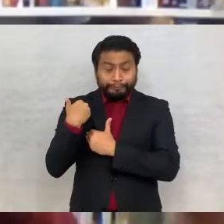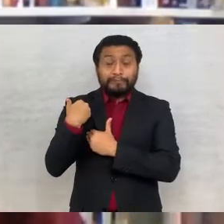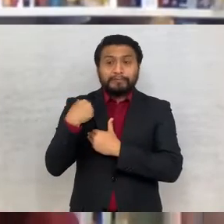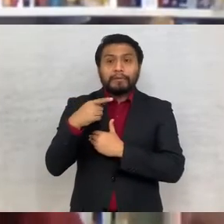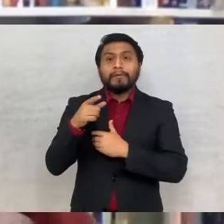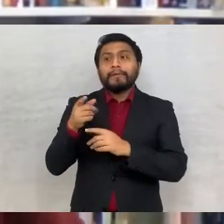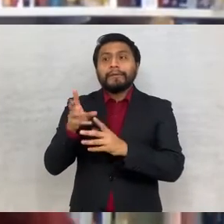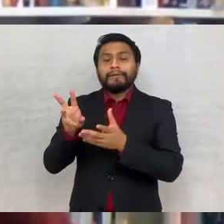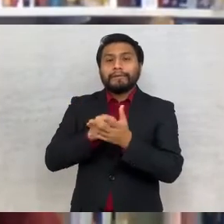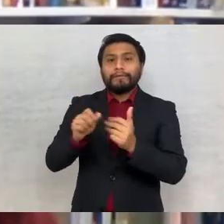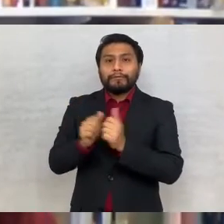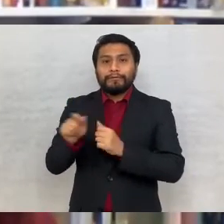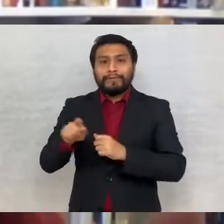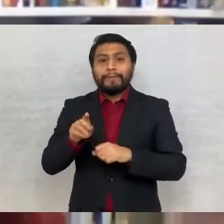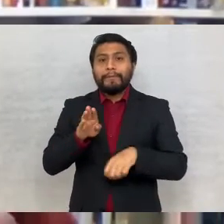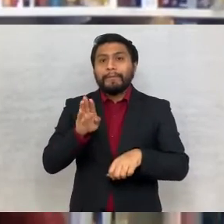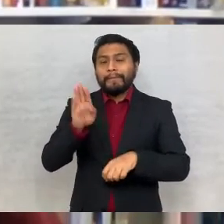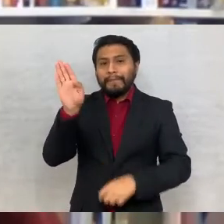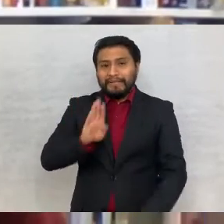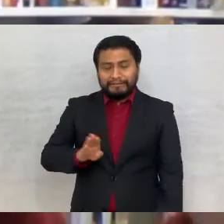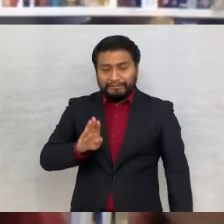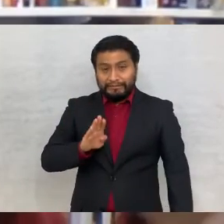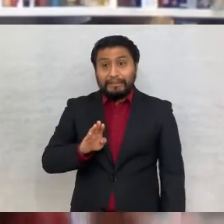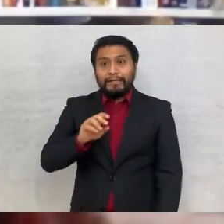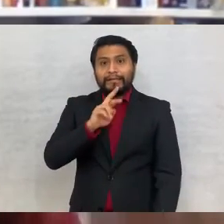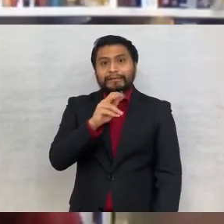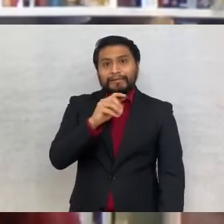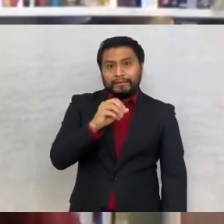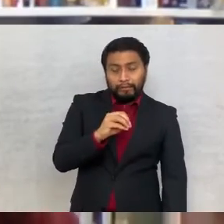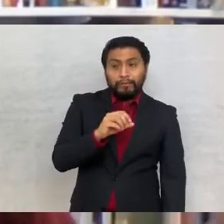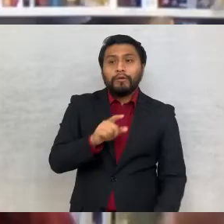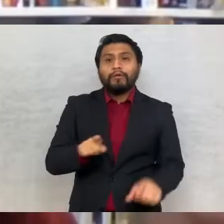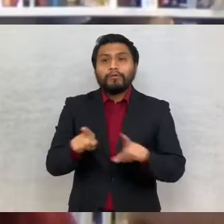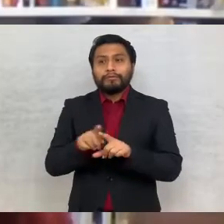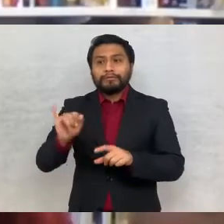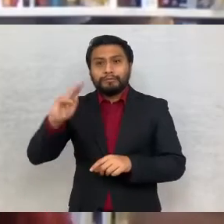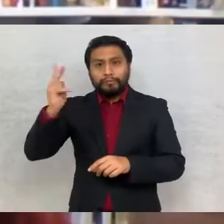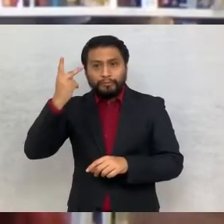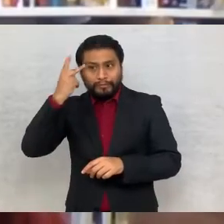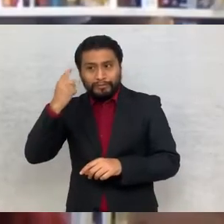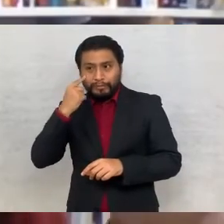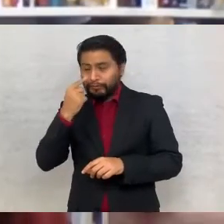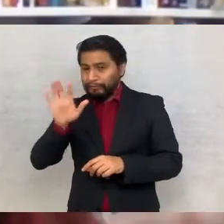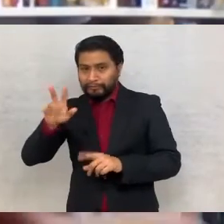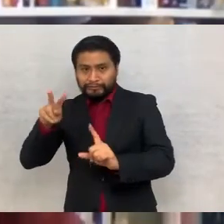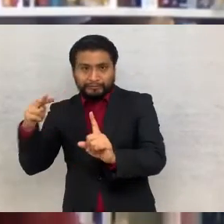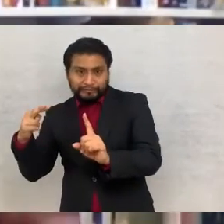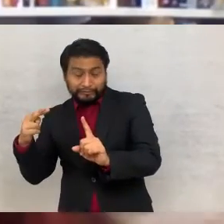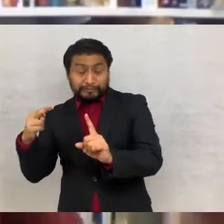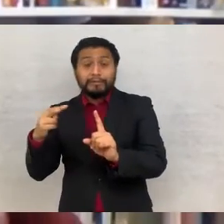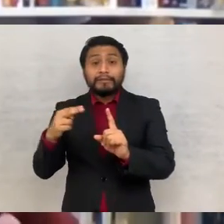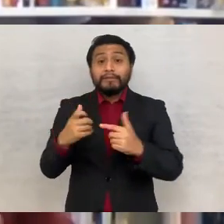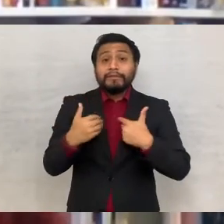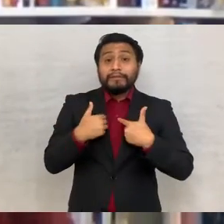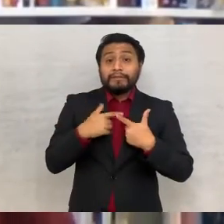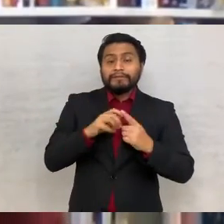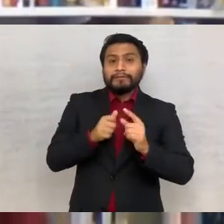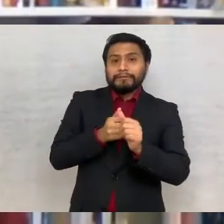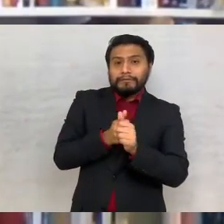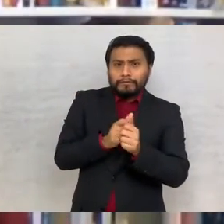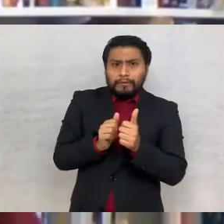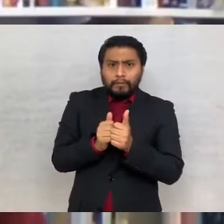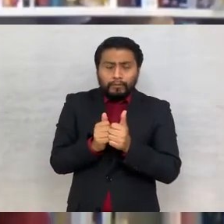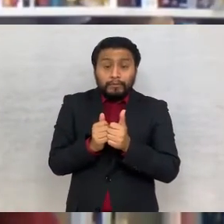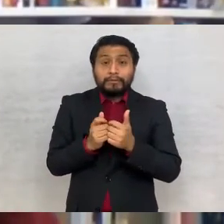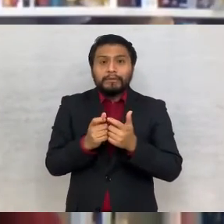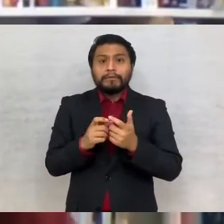he sought to deactivate the student movement, mainly due to the international signals that came with the triumphant Russian Revolution, which